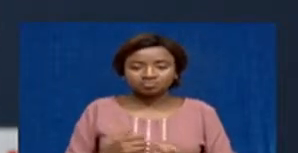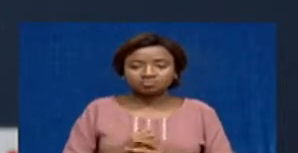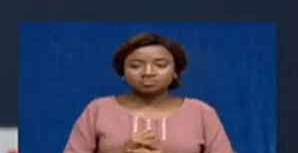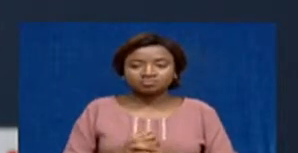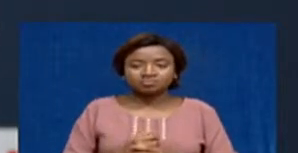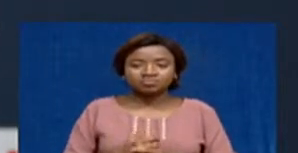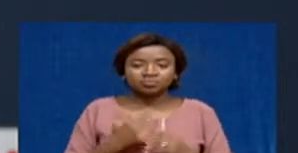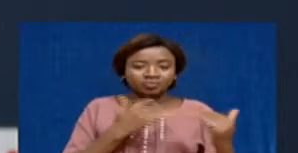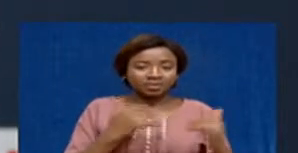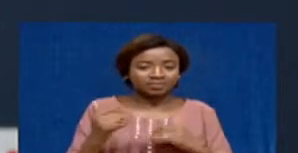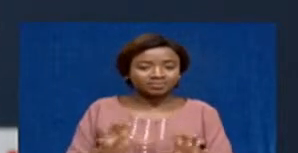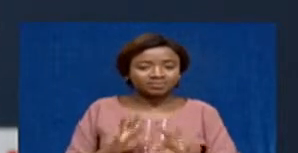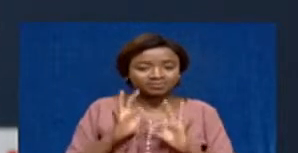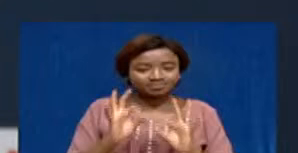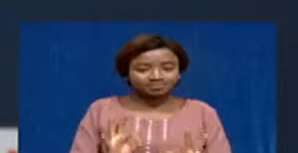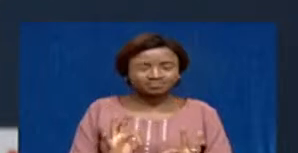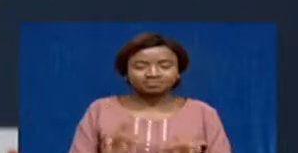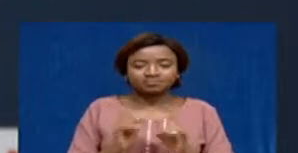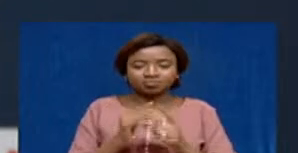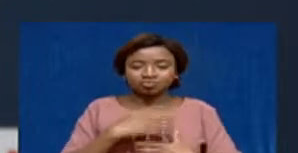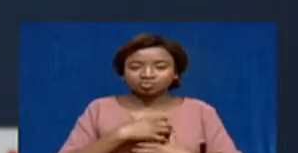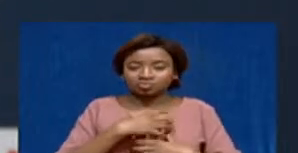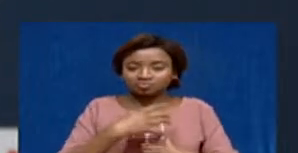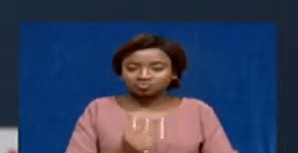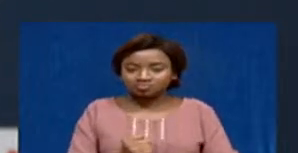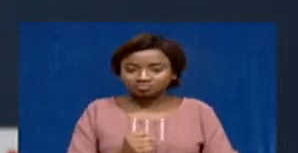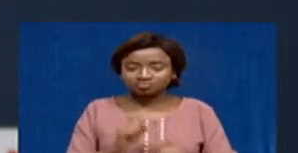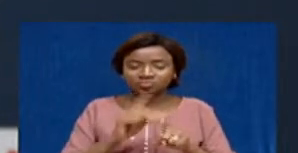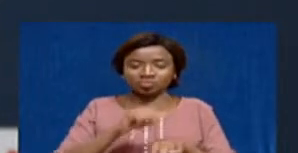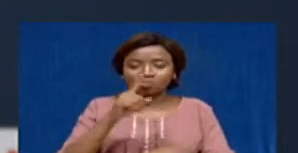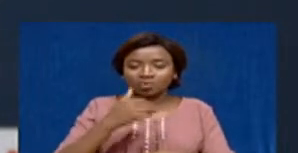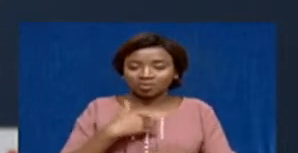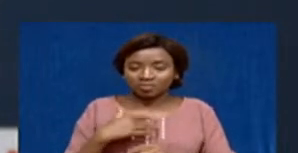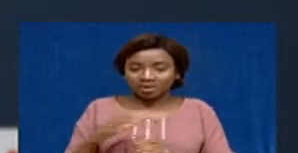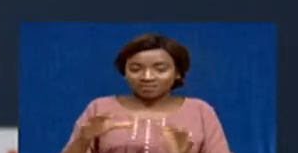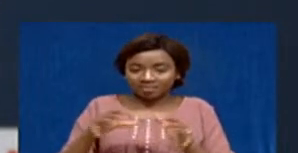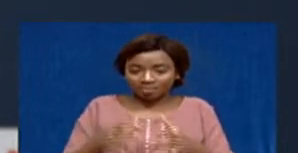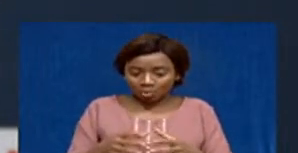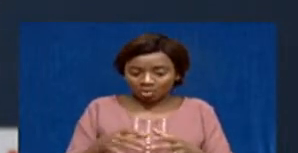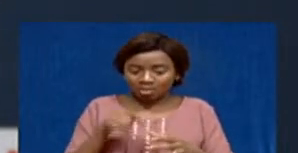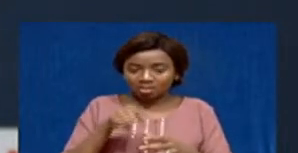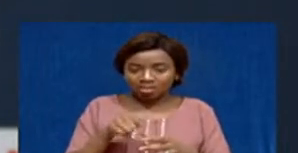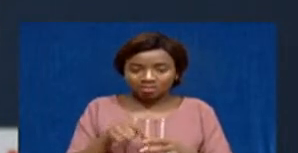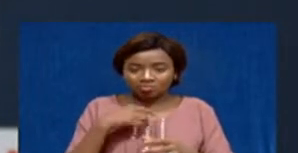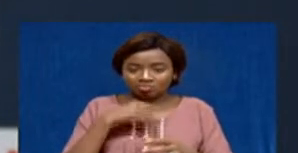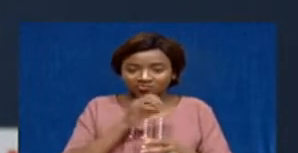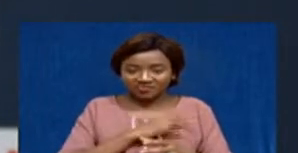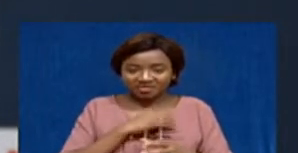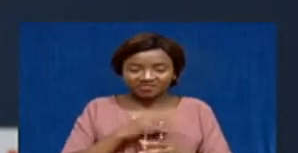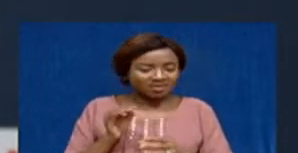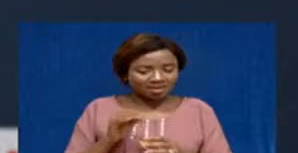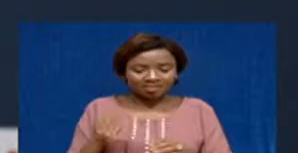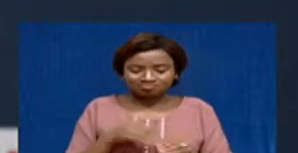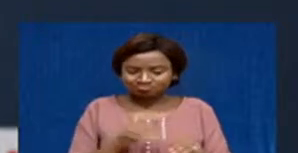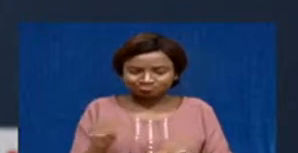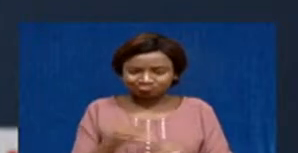a good game and to have brave when we have the ball. Don't be scared